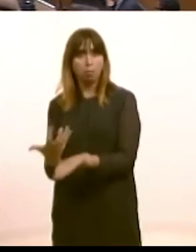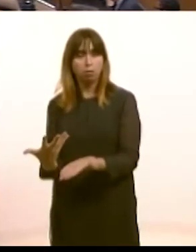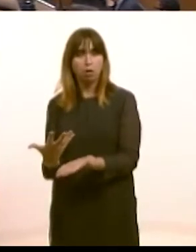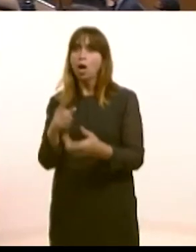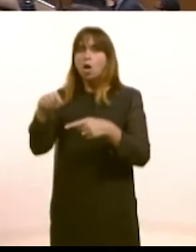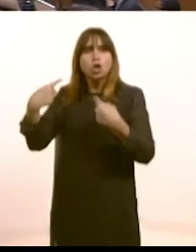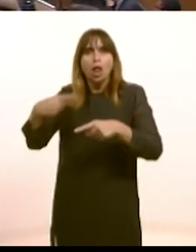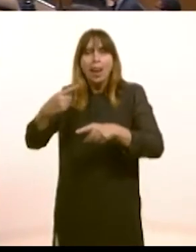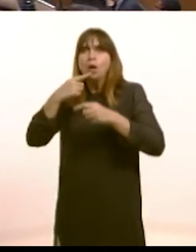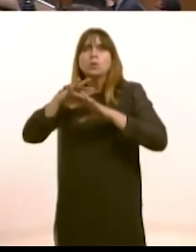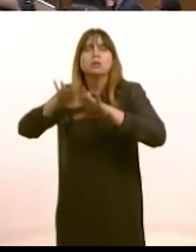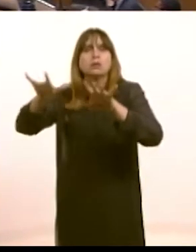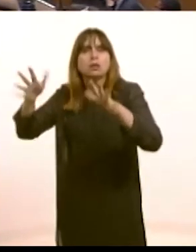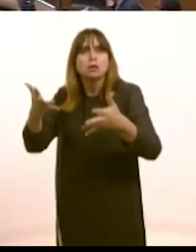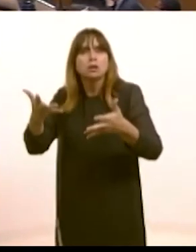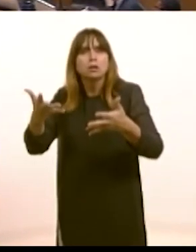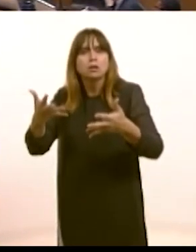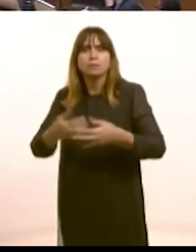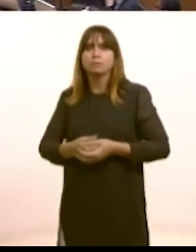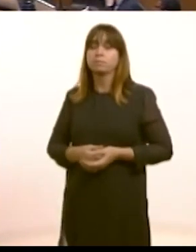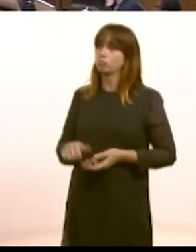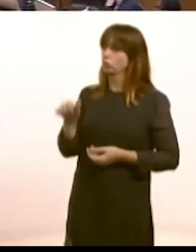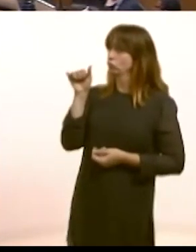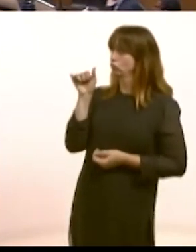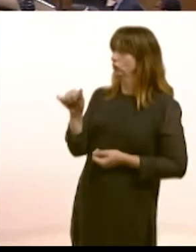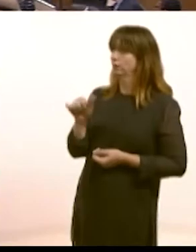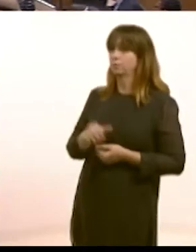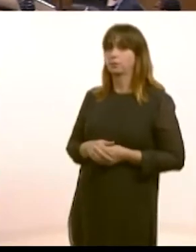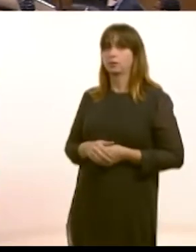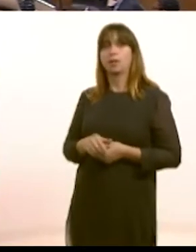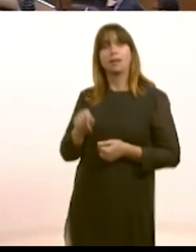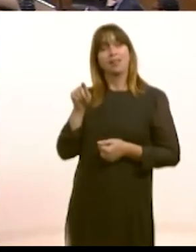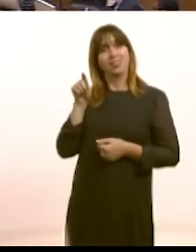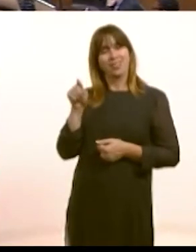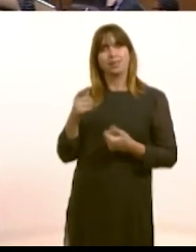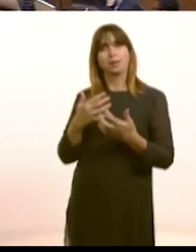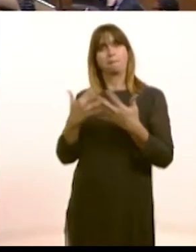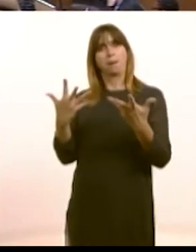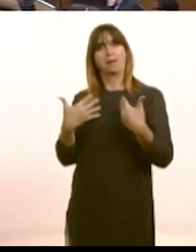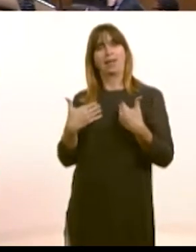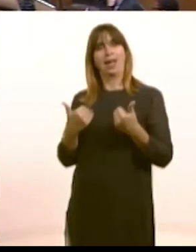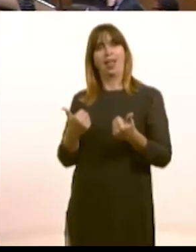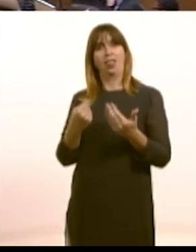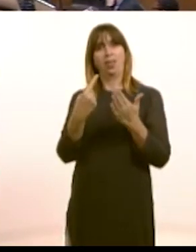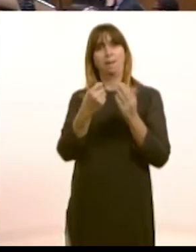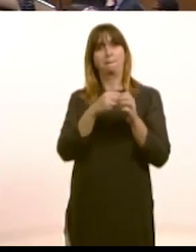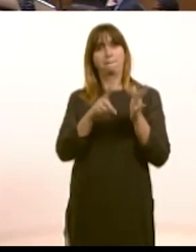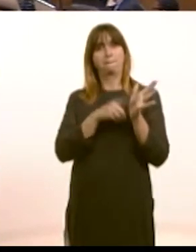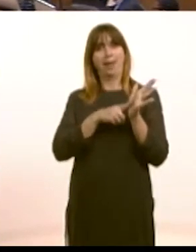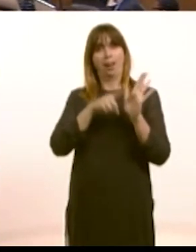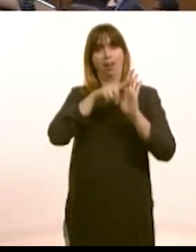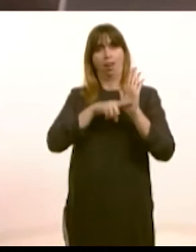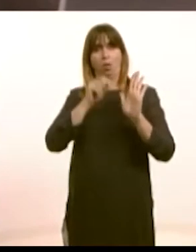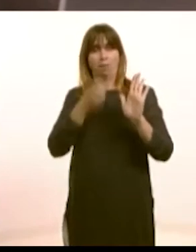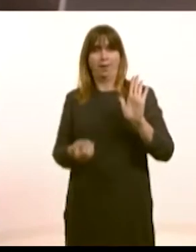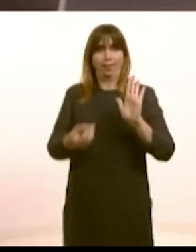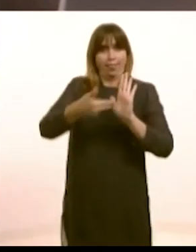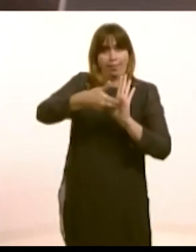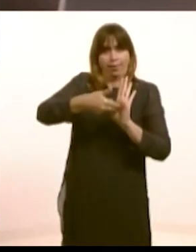right. And, of course, that will be part of the public health bill. And it's important that